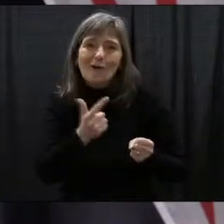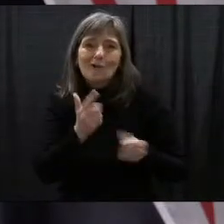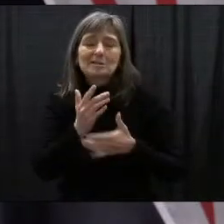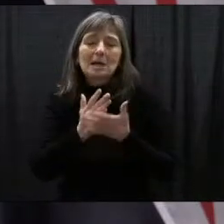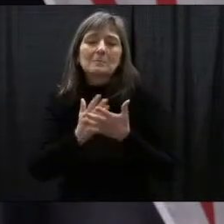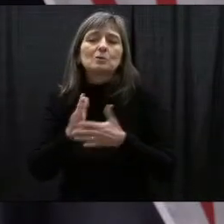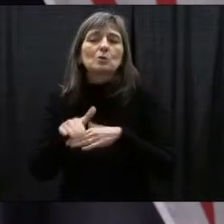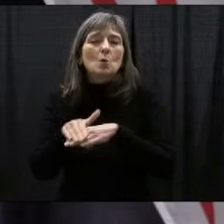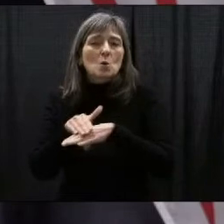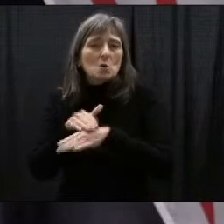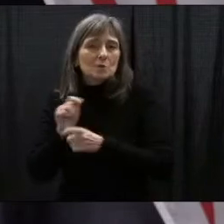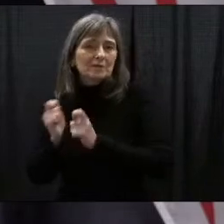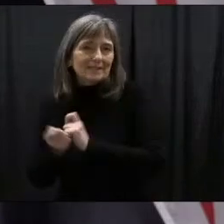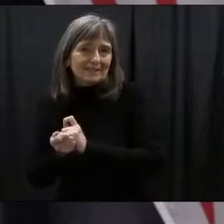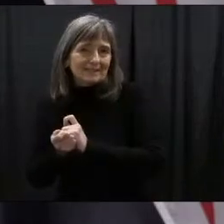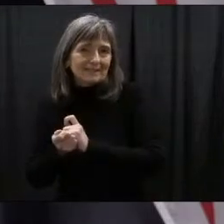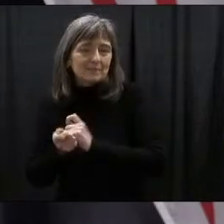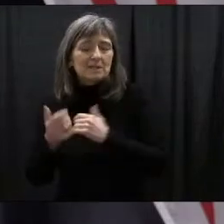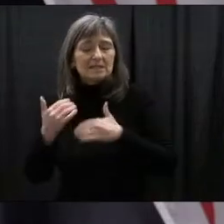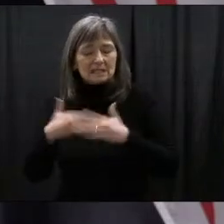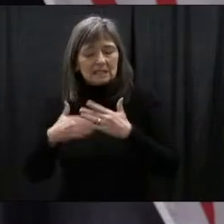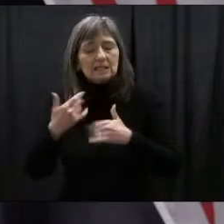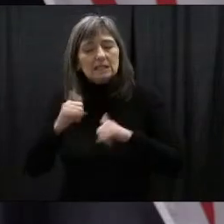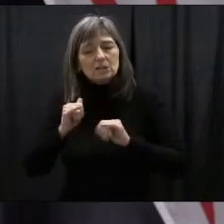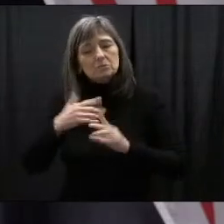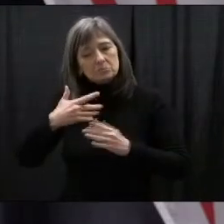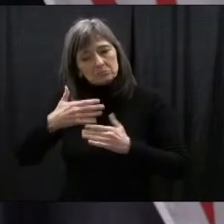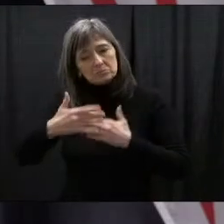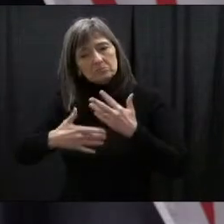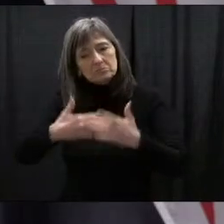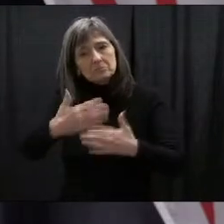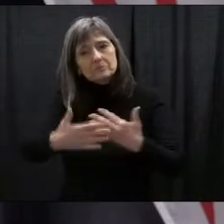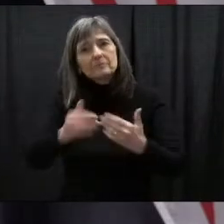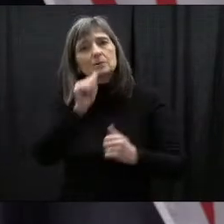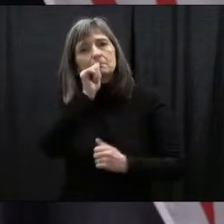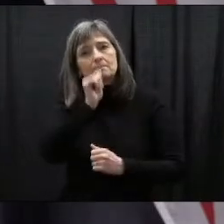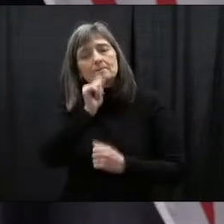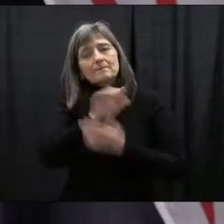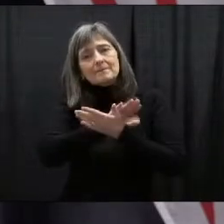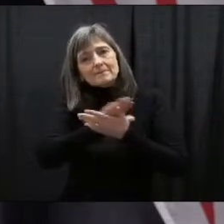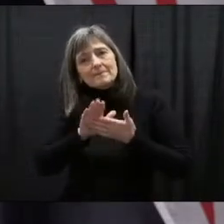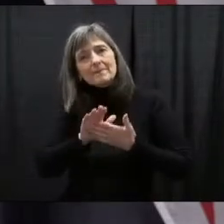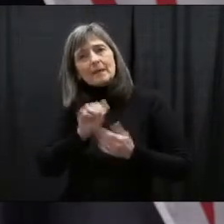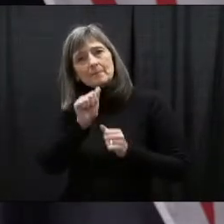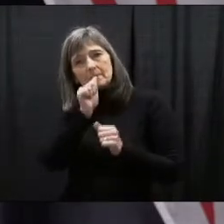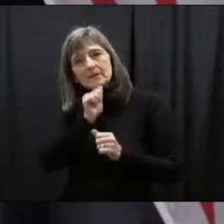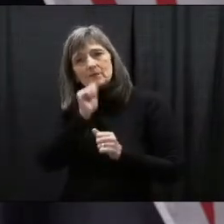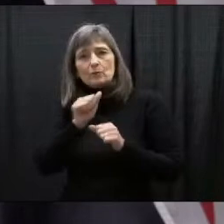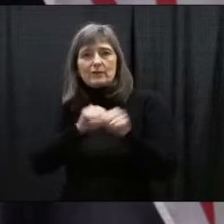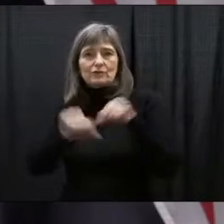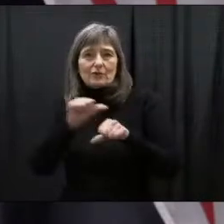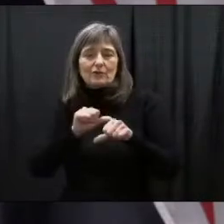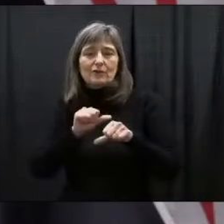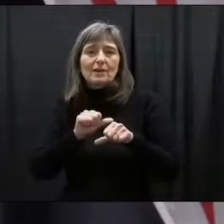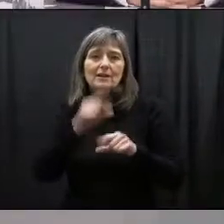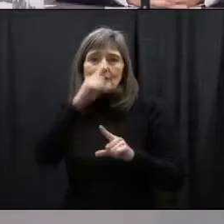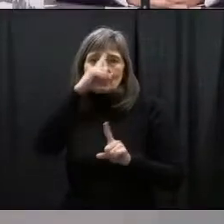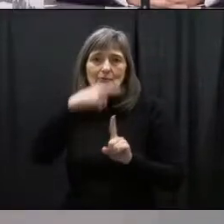move forward. So please be kind and patient with one another in the process, and hold fast, Newfoundland and Labrador. Thank you.